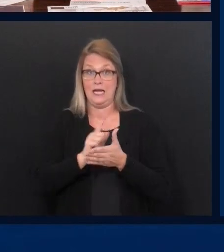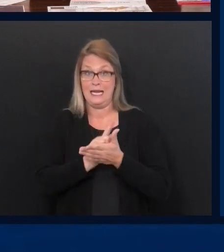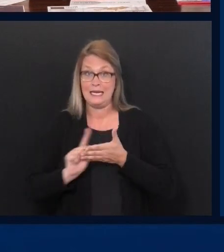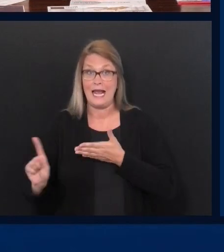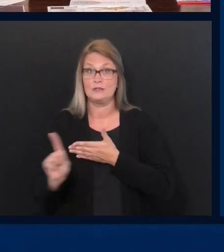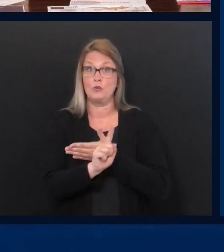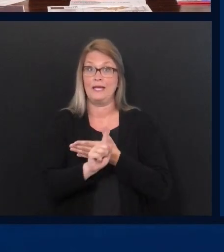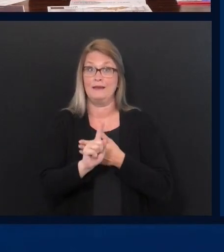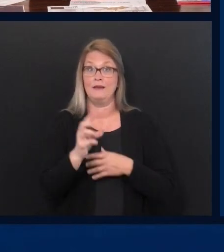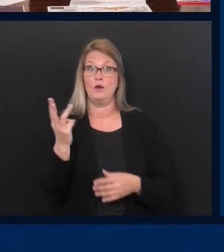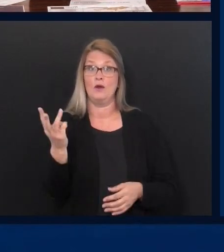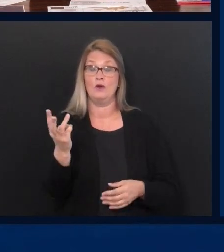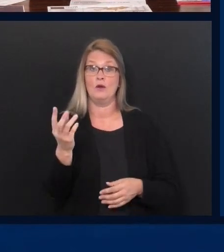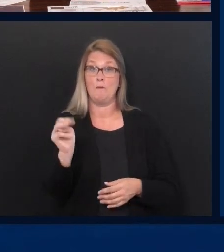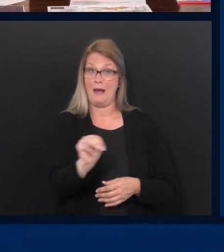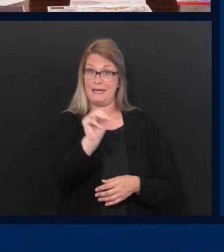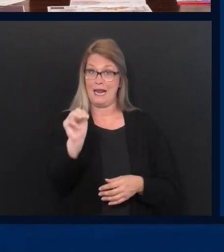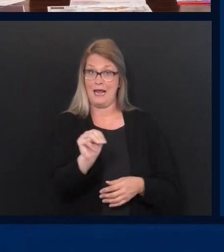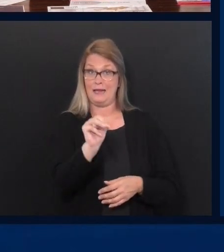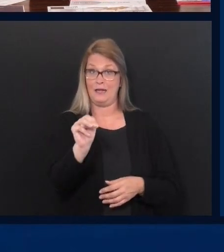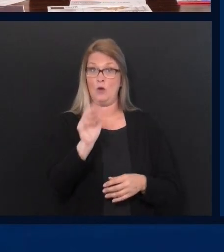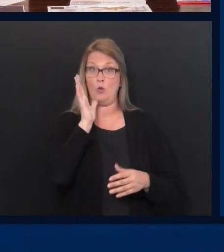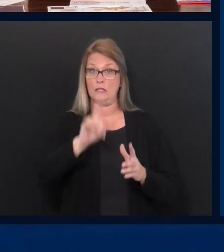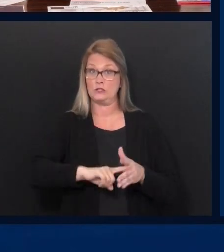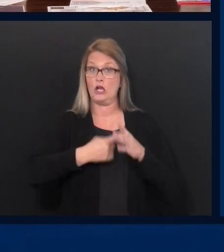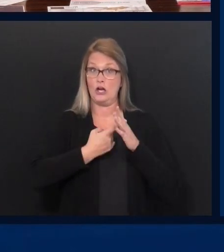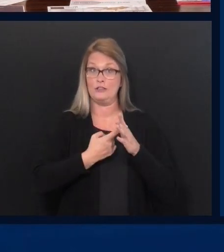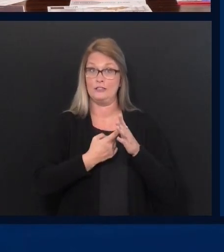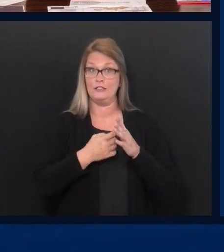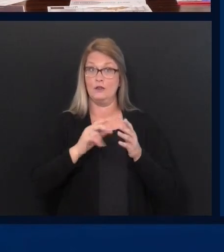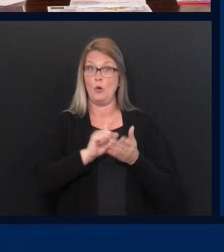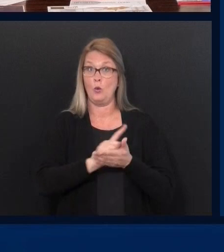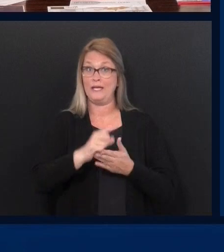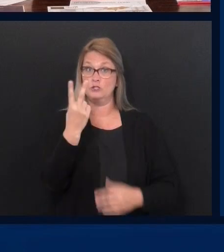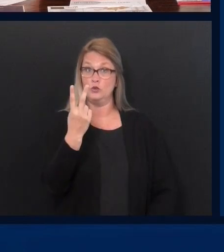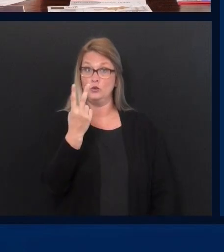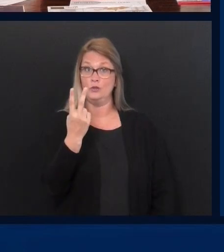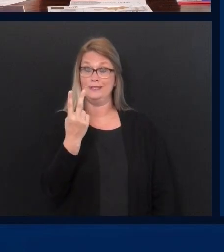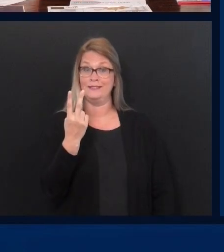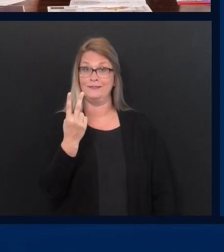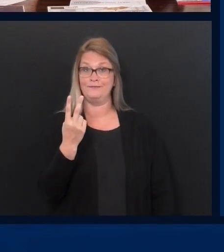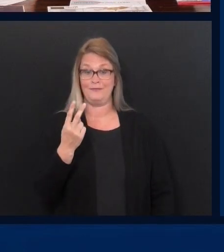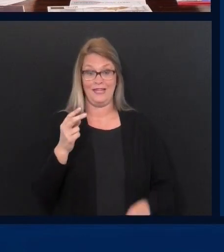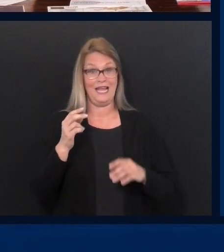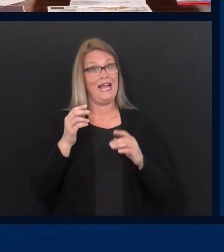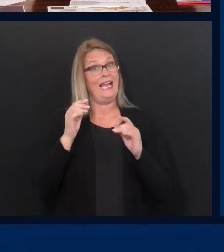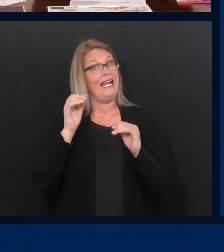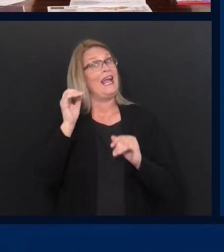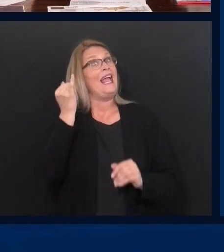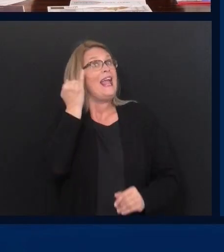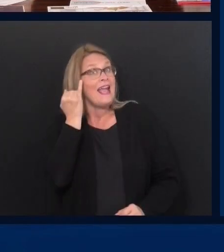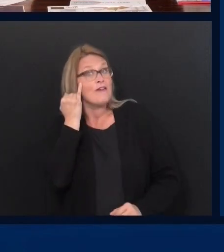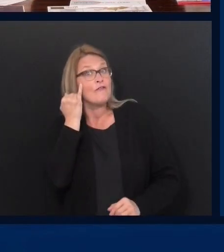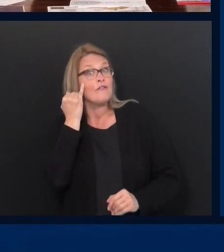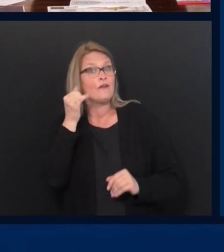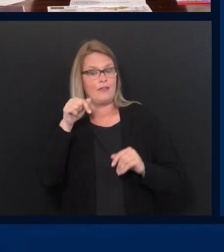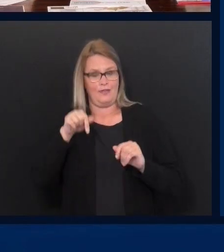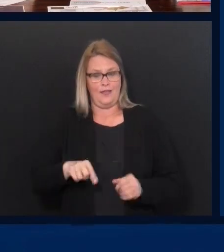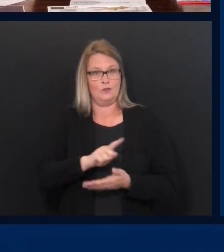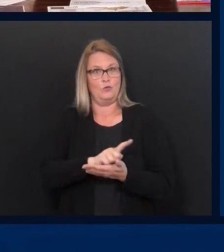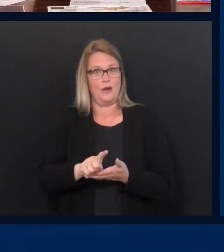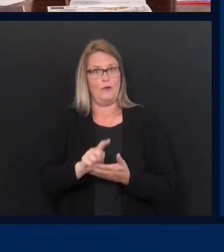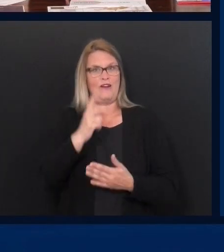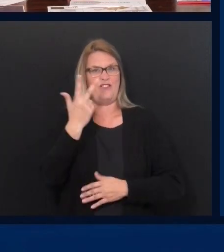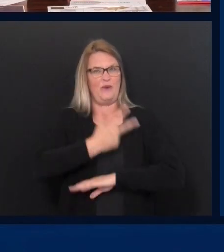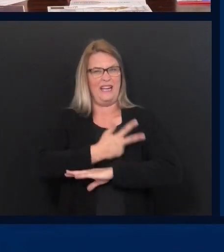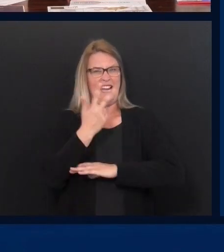from yesterday, provided we have 3 days in this week, which are Monday, Tuesday, Wednesday, that